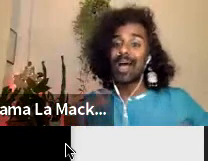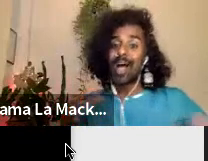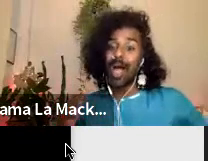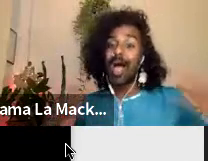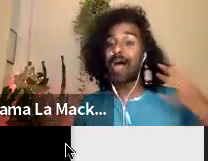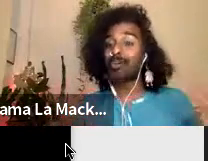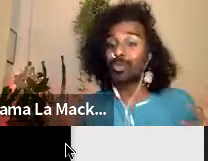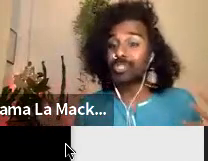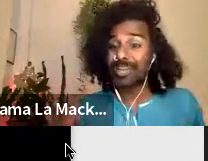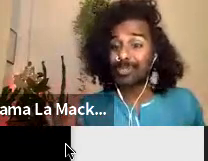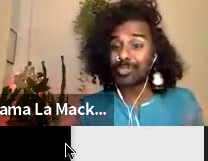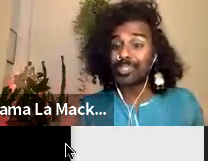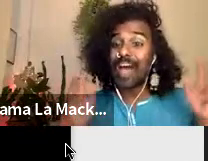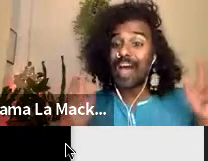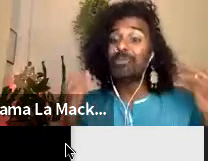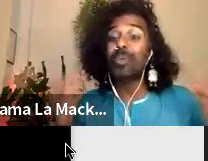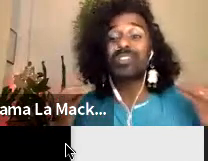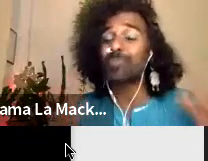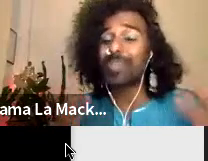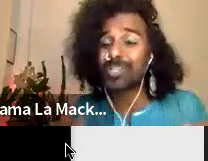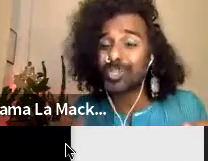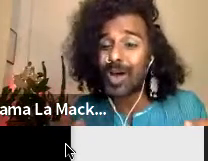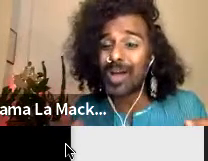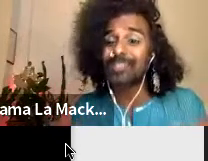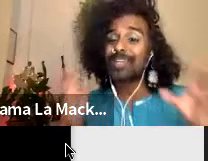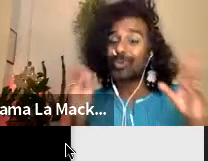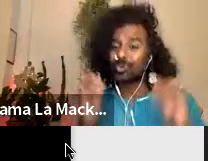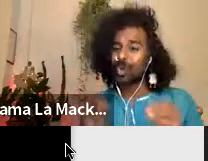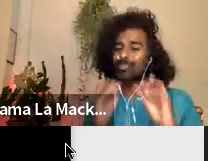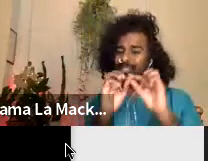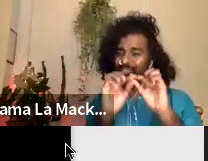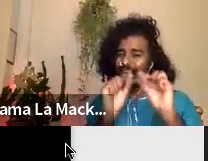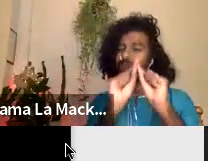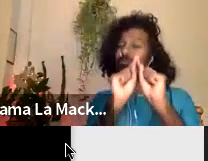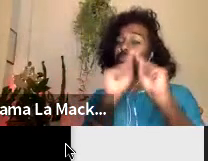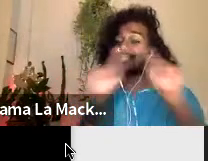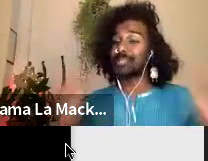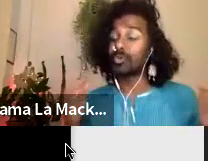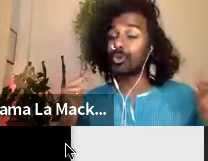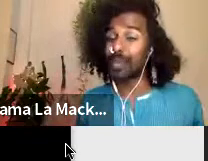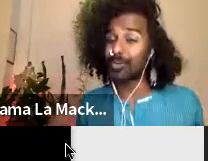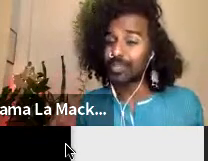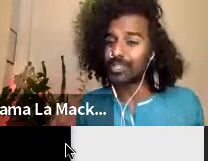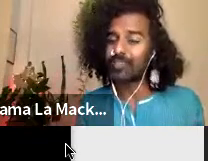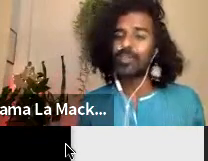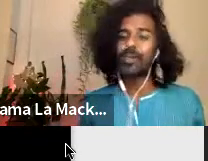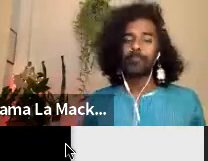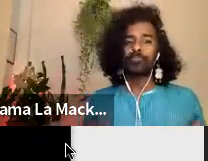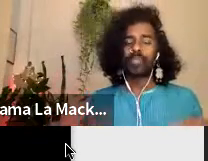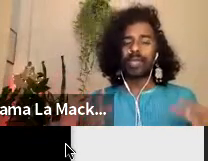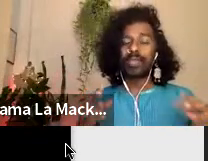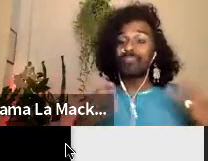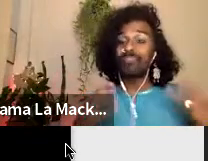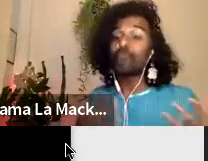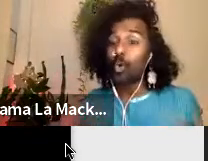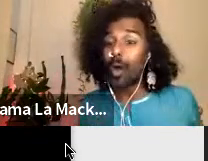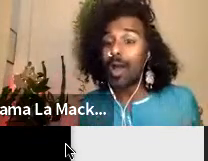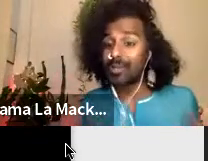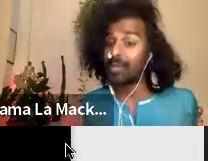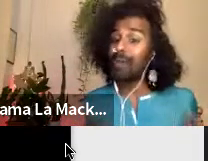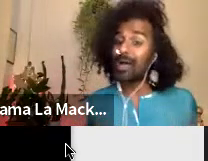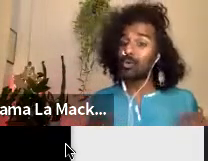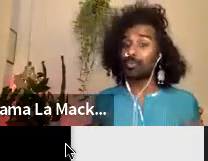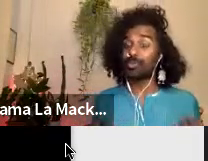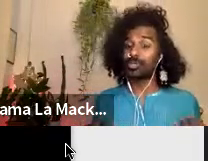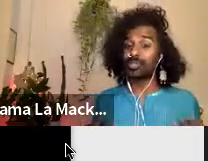existing across genders. There have been ways of being trans that are not defined by this singular narrative. And I think for a